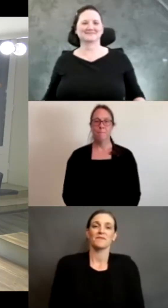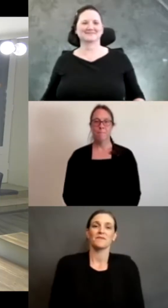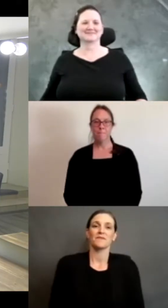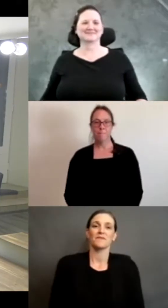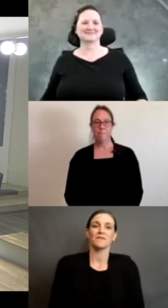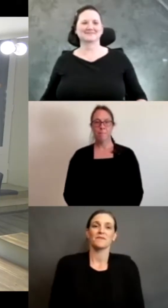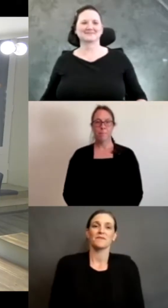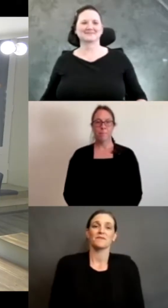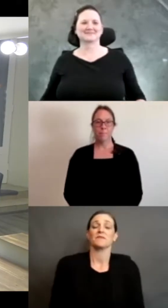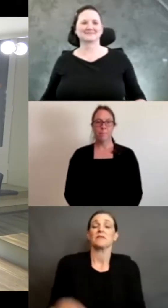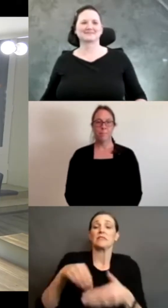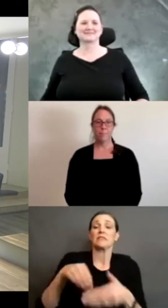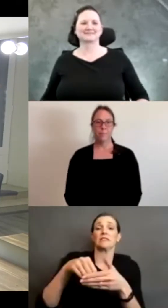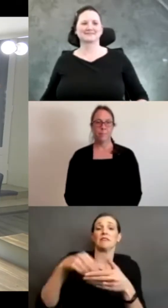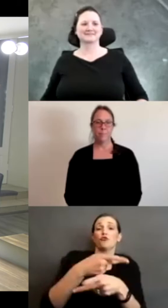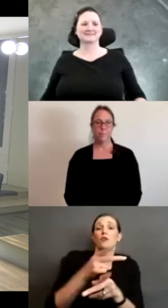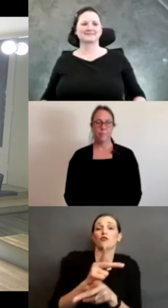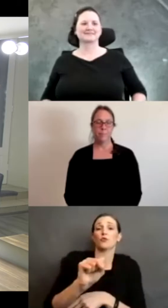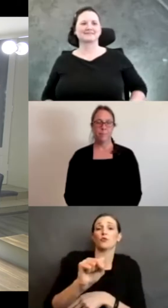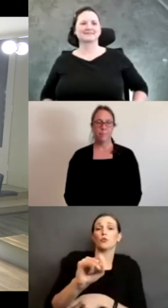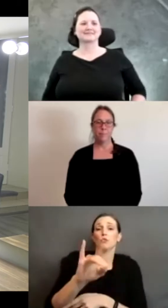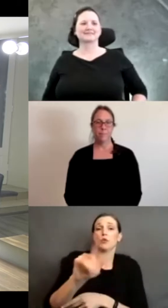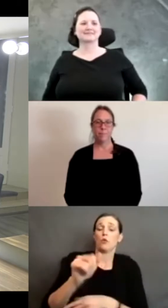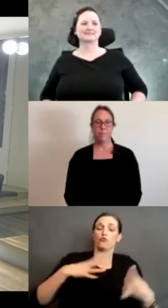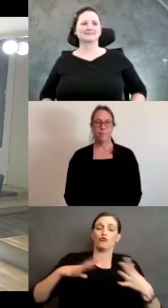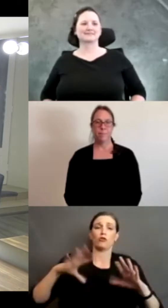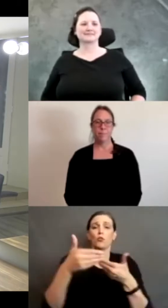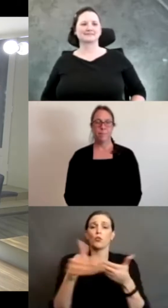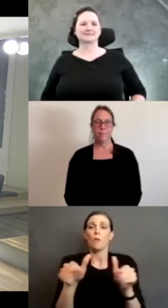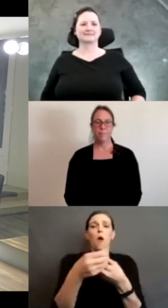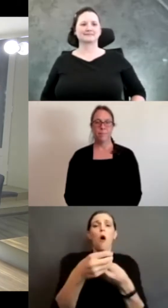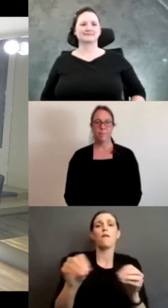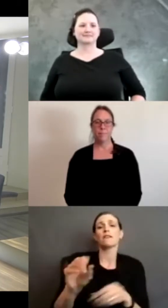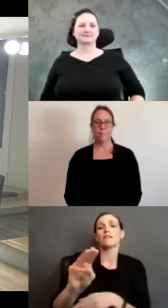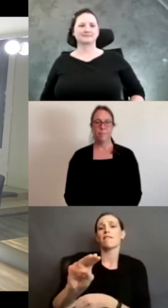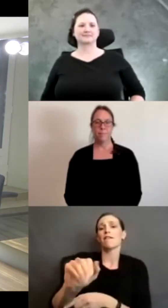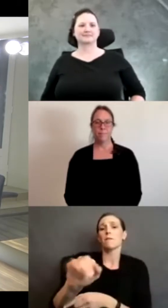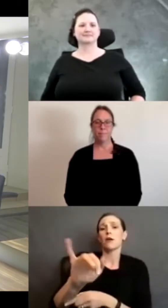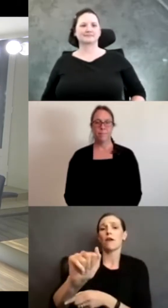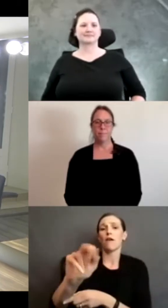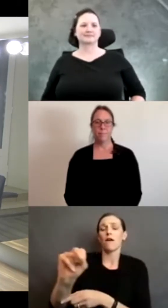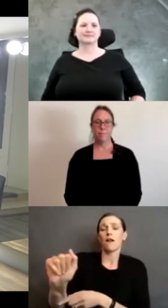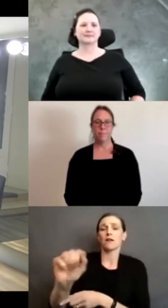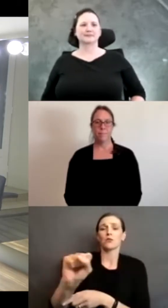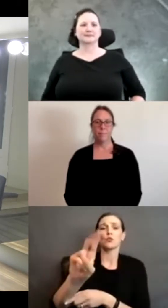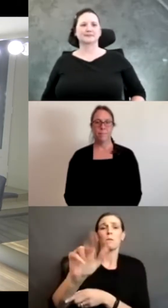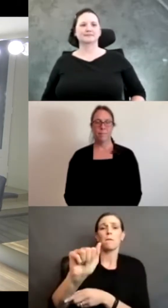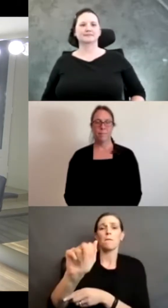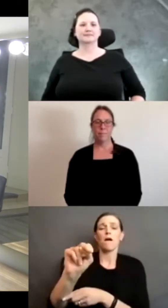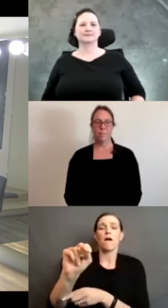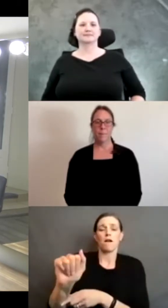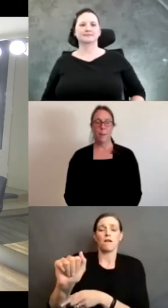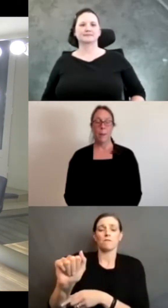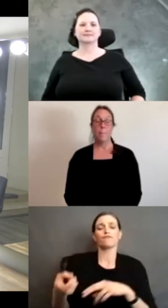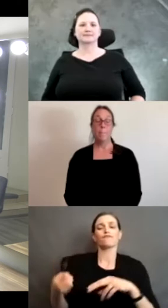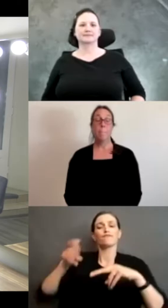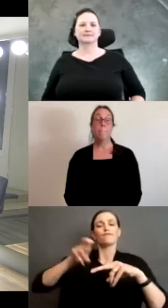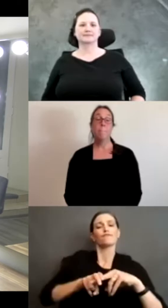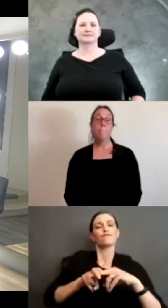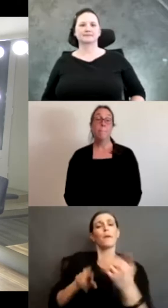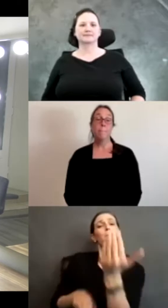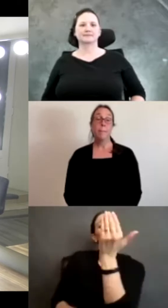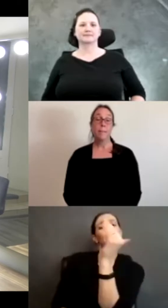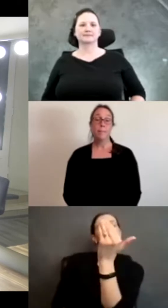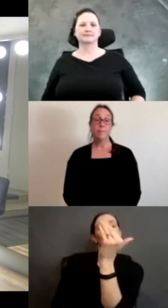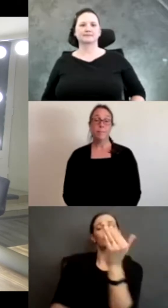In the production studio dressing room and office of Mariana Subana, she sits in front of the mirror. She is wearing a